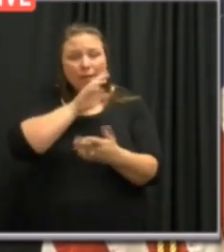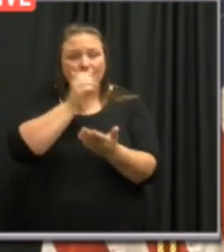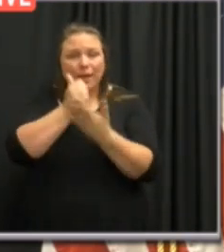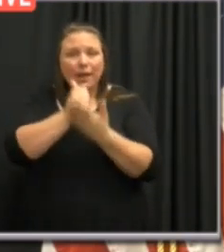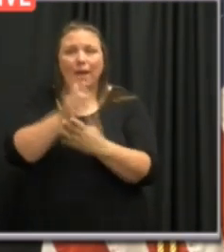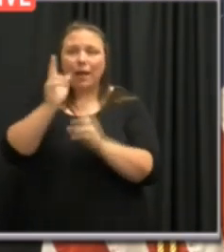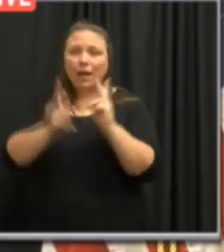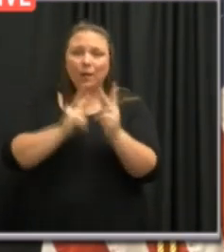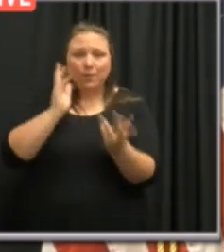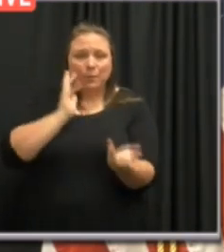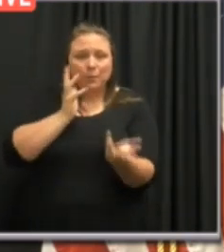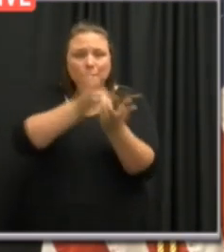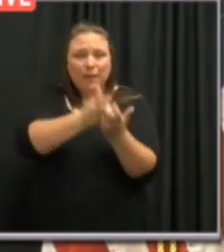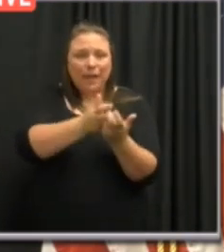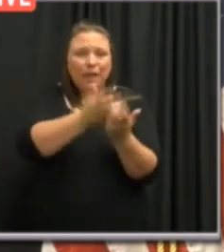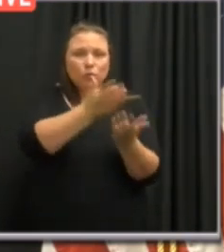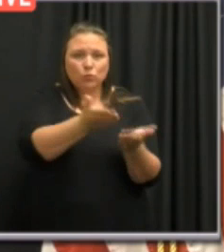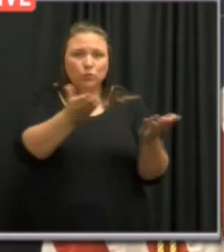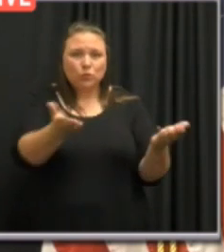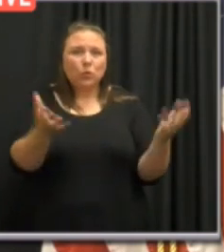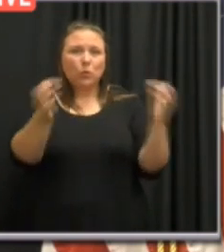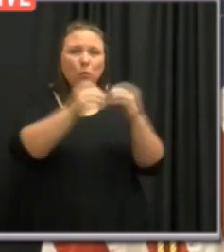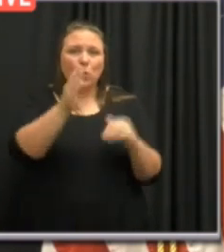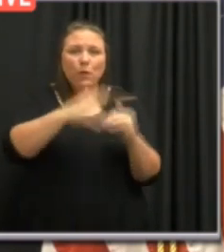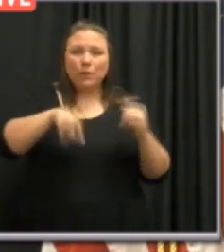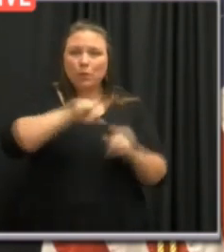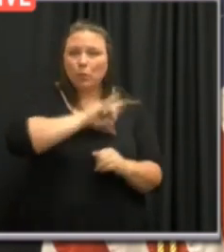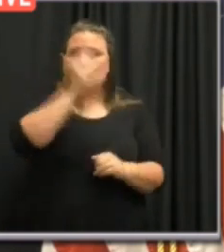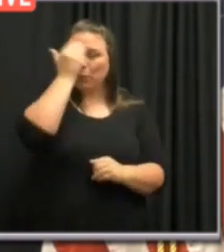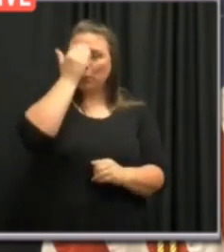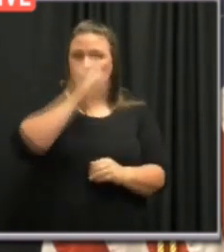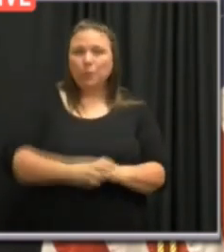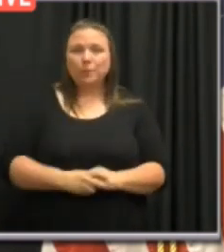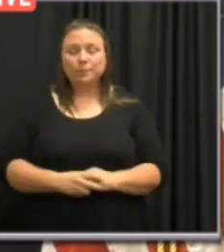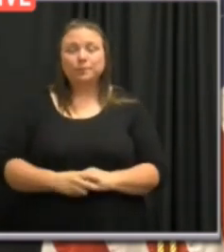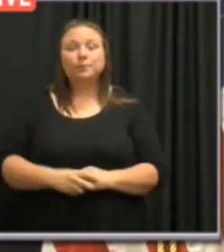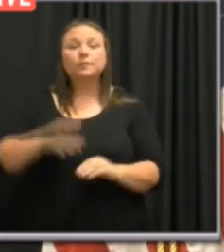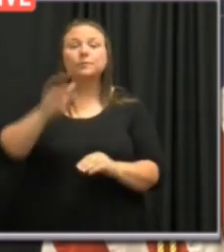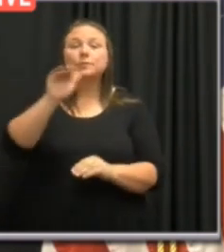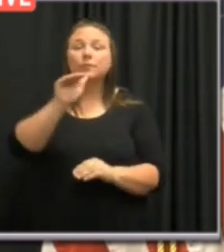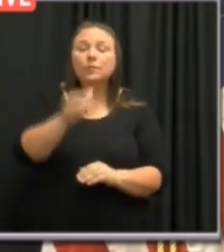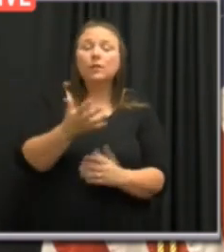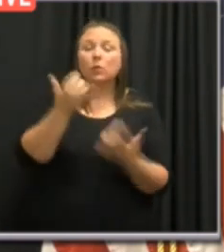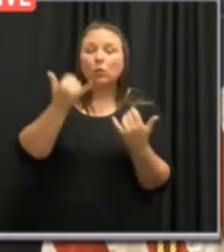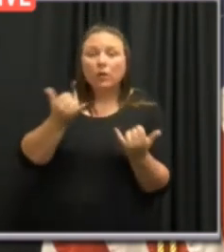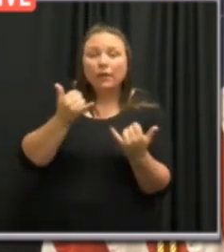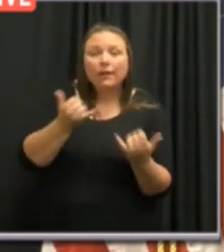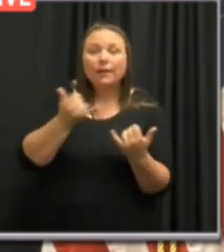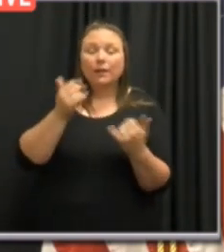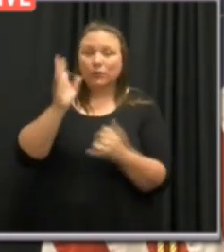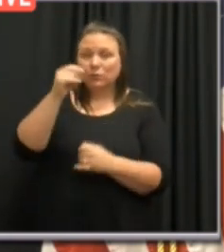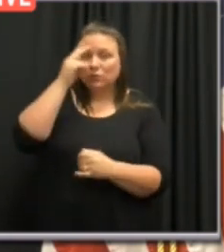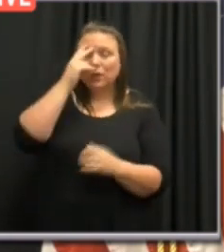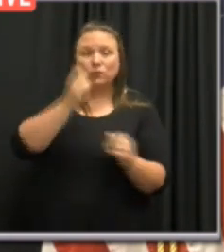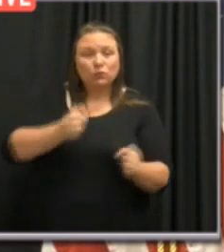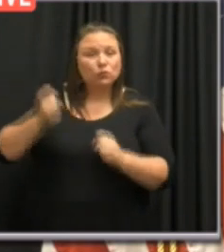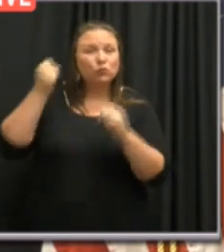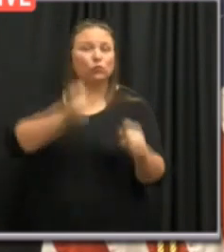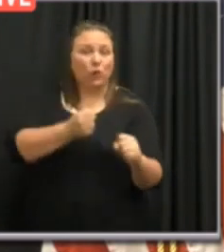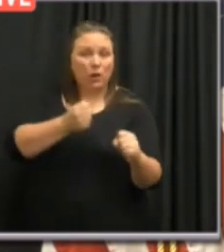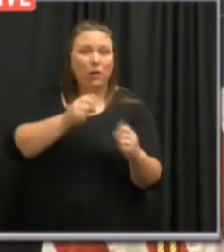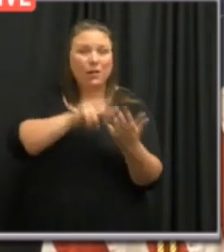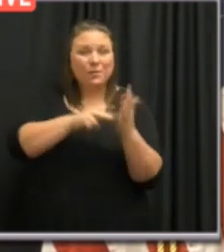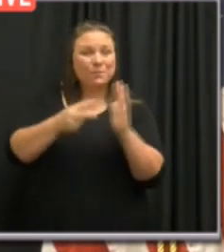individuals to resources far beyond our scope as well. Remember, right now, Nashville Strong